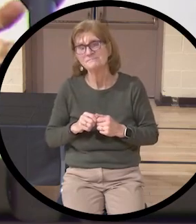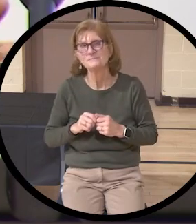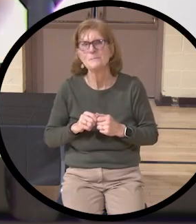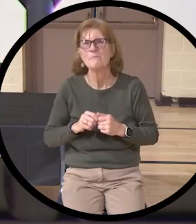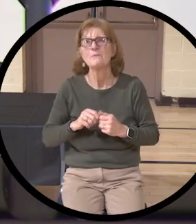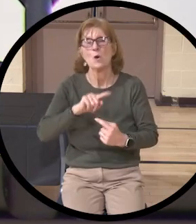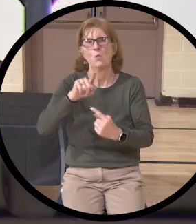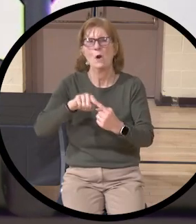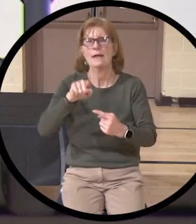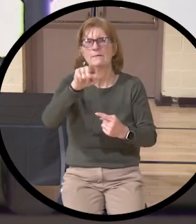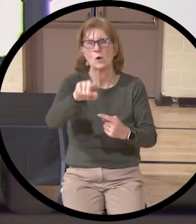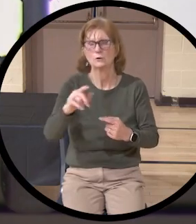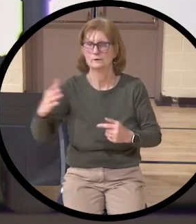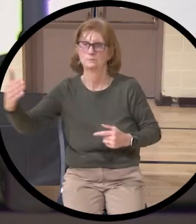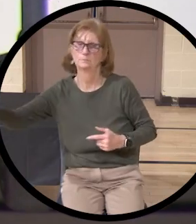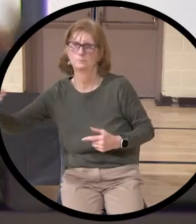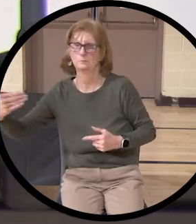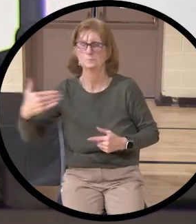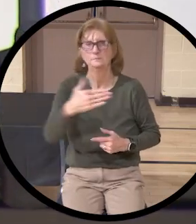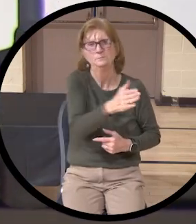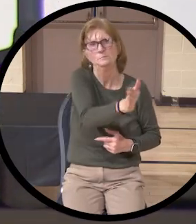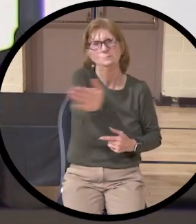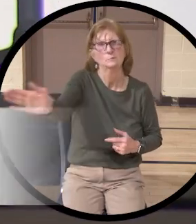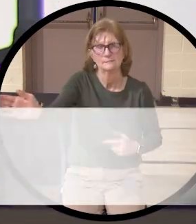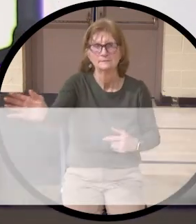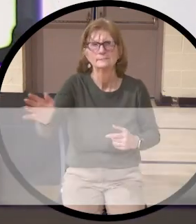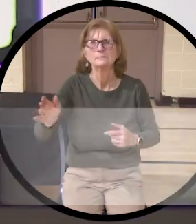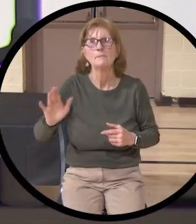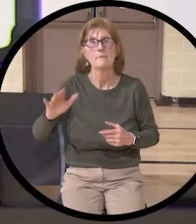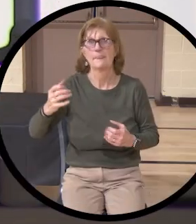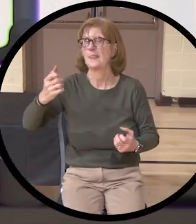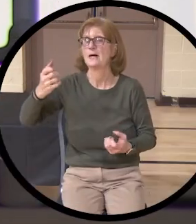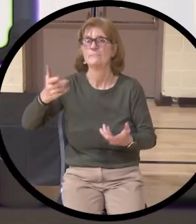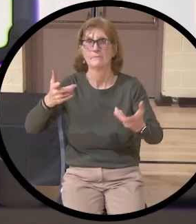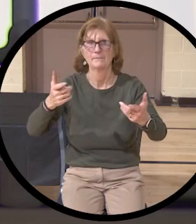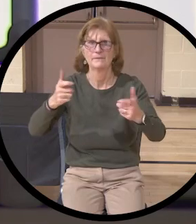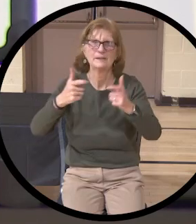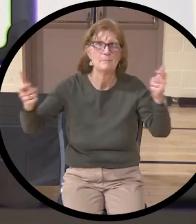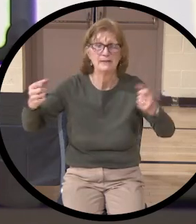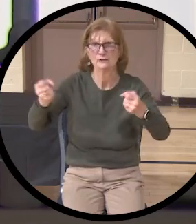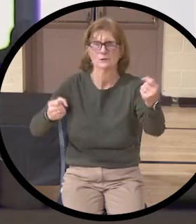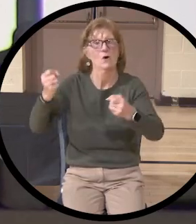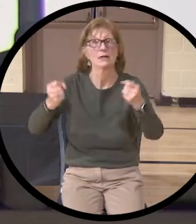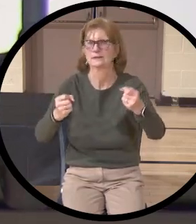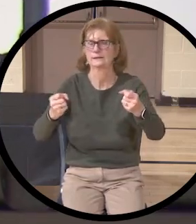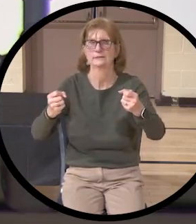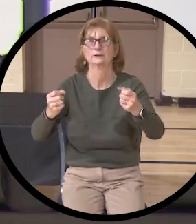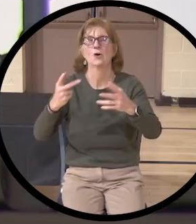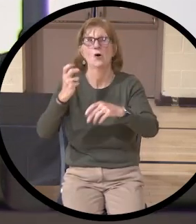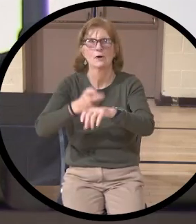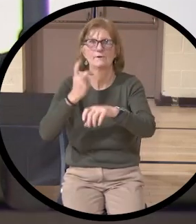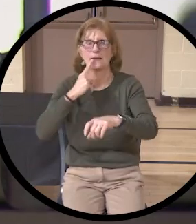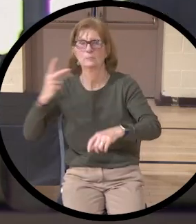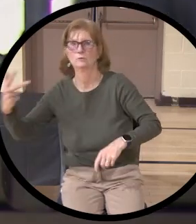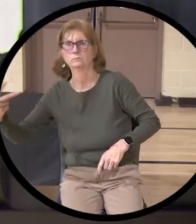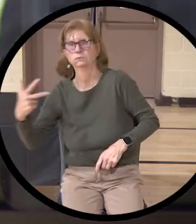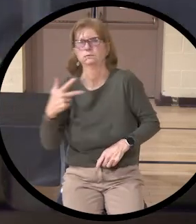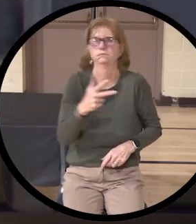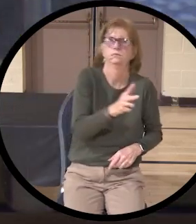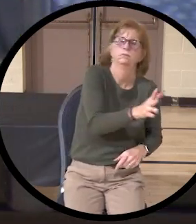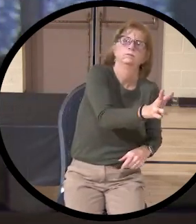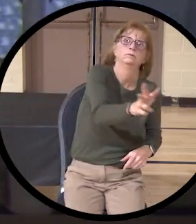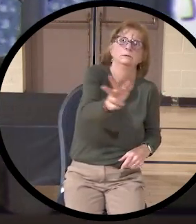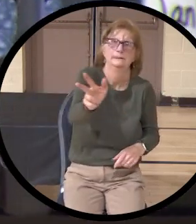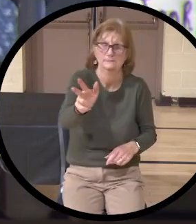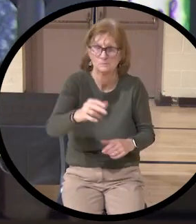horizontal deflection than small vehicles do. So again, that layered approach, I'm hoping we can see some improvements there. All right, I think